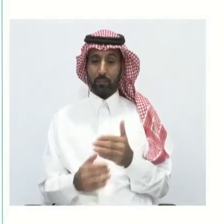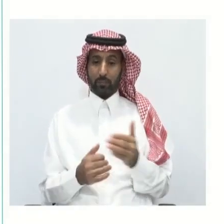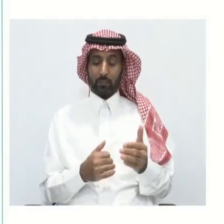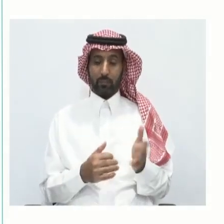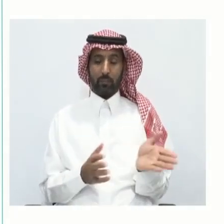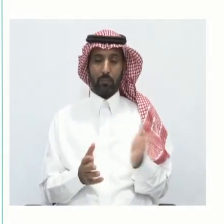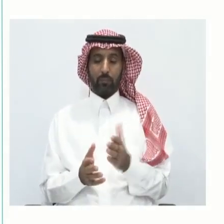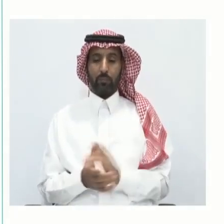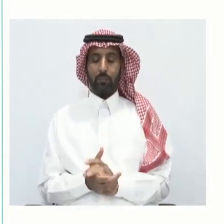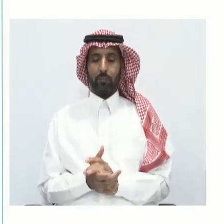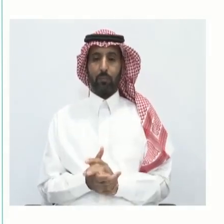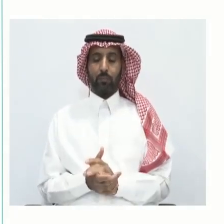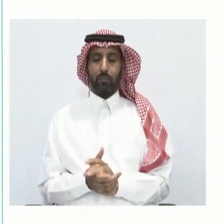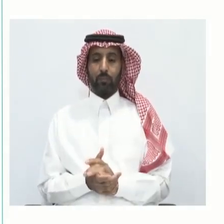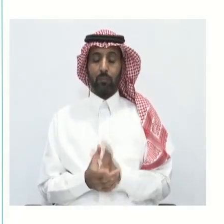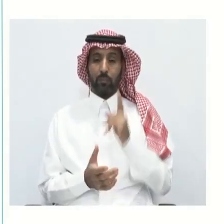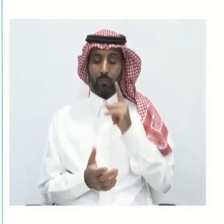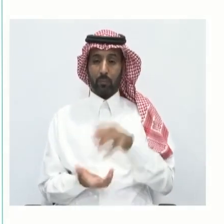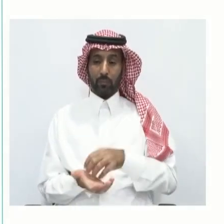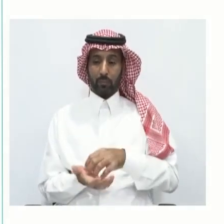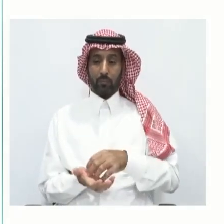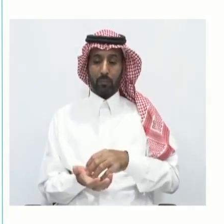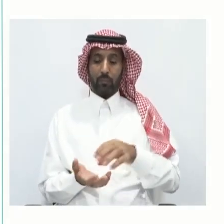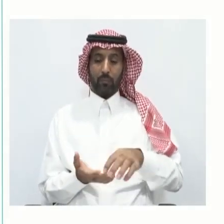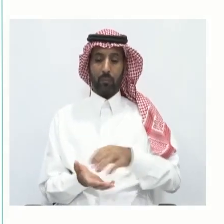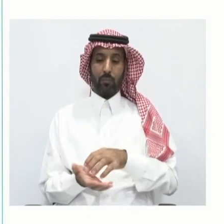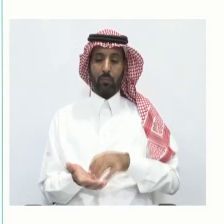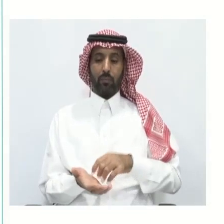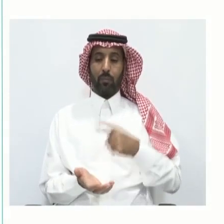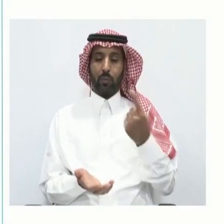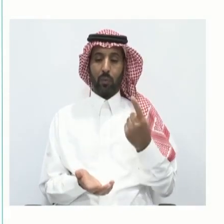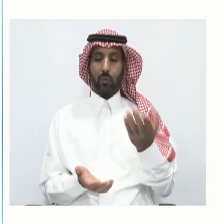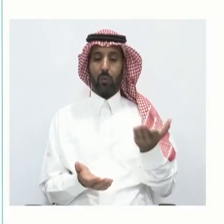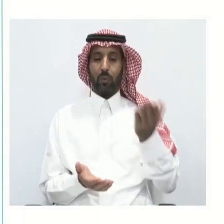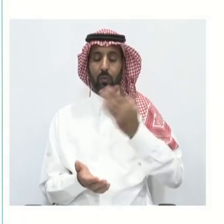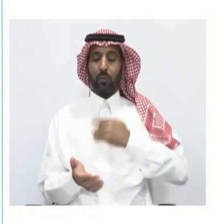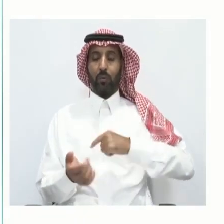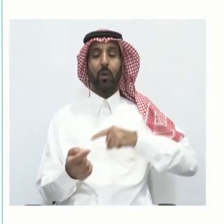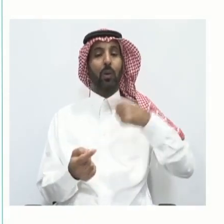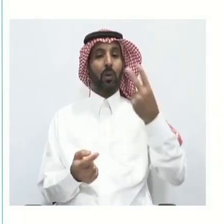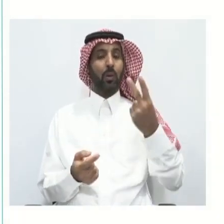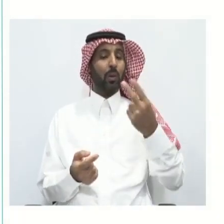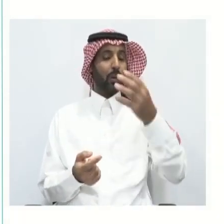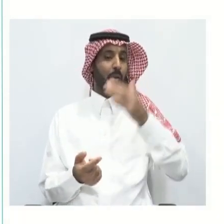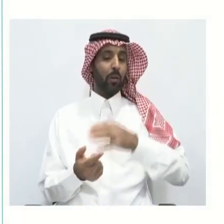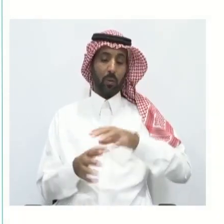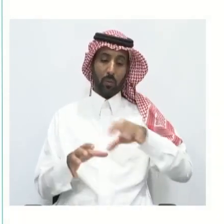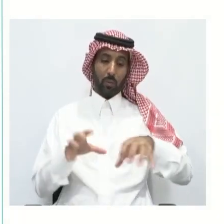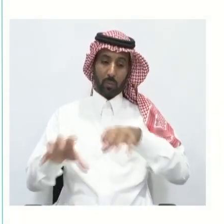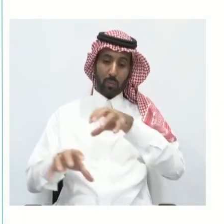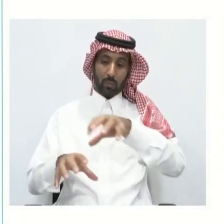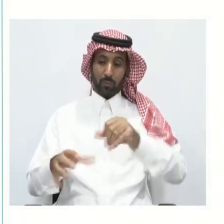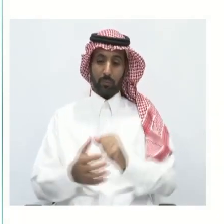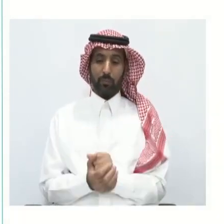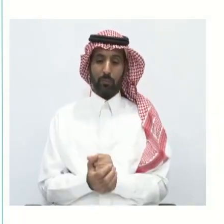singular, and here it's plural, places. Does it change here, interesting and interesting? Of course not. So